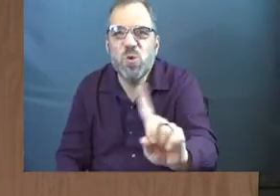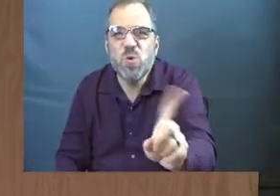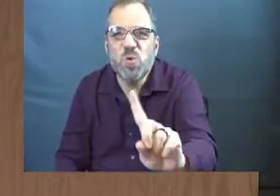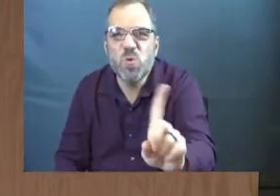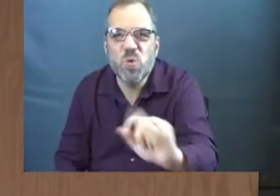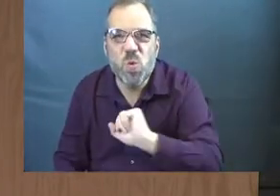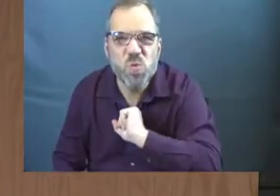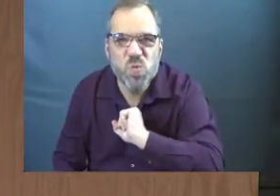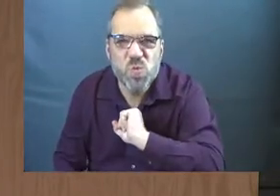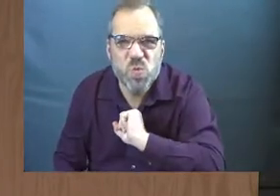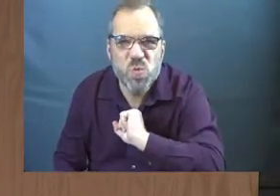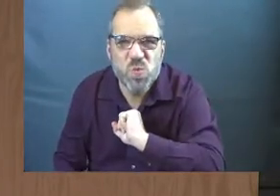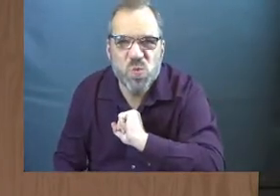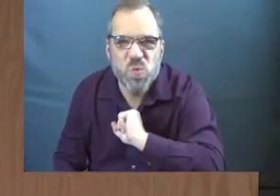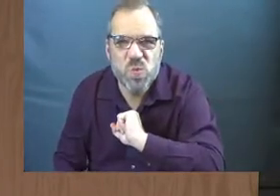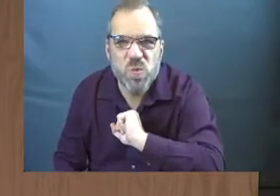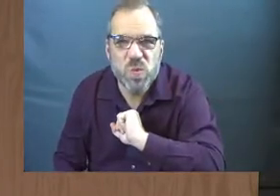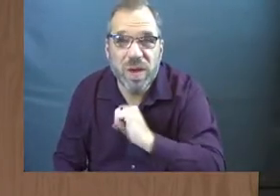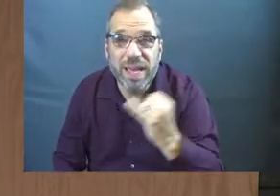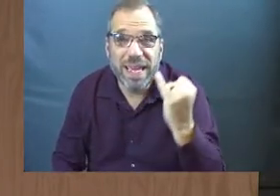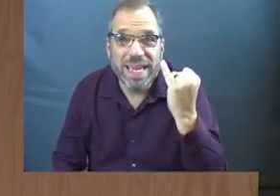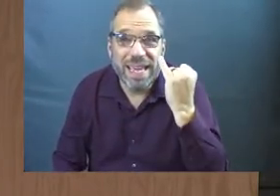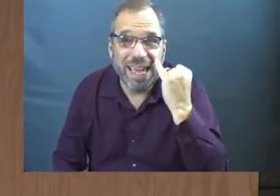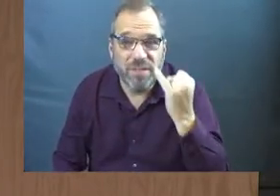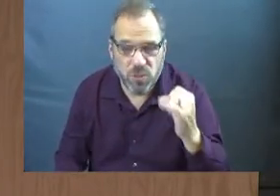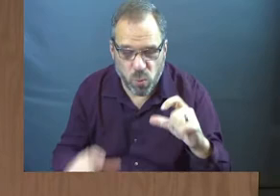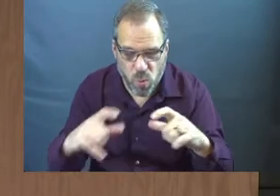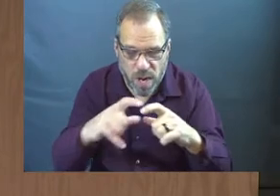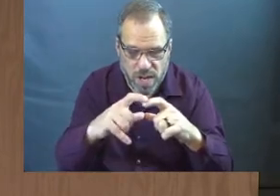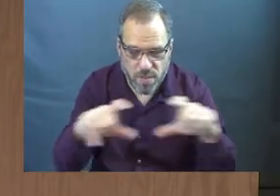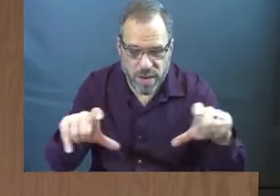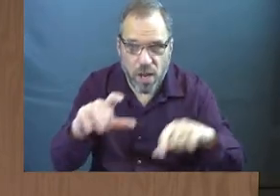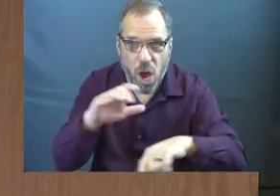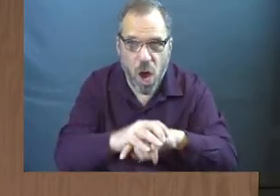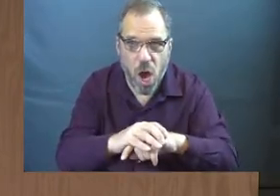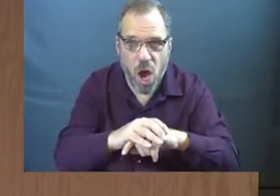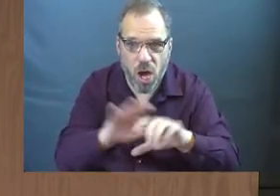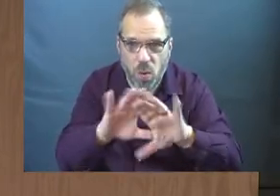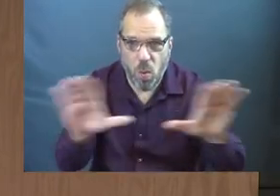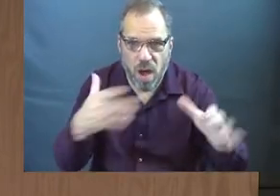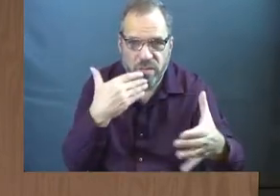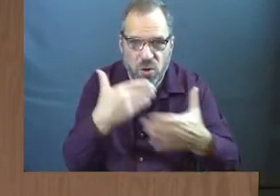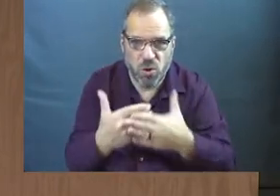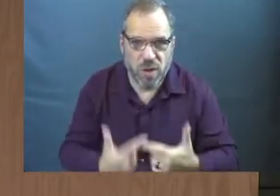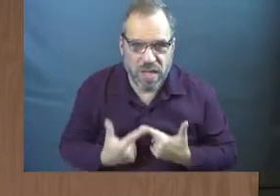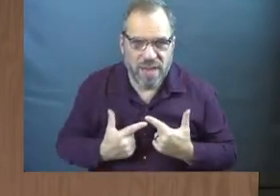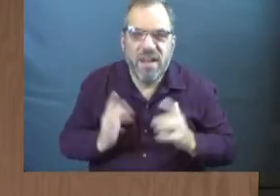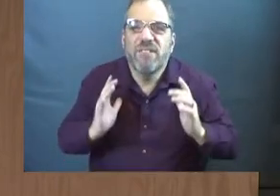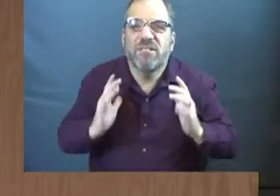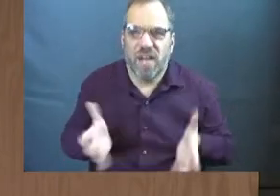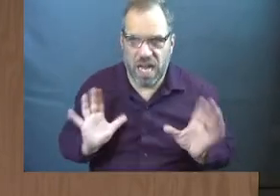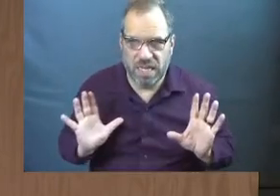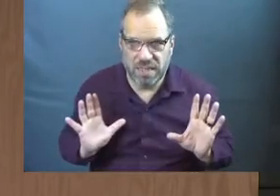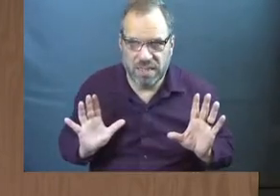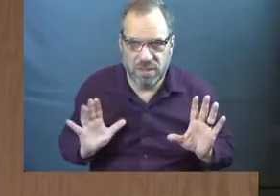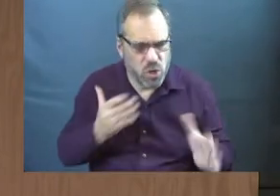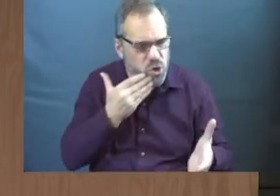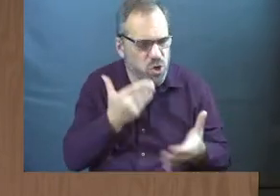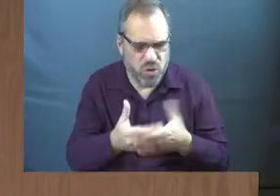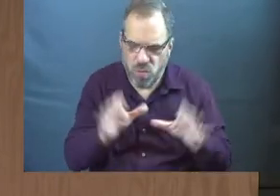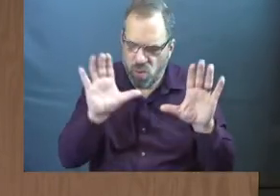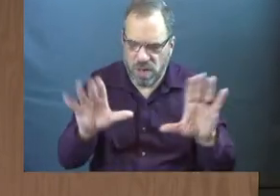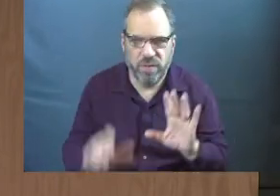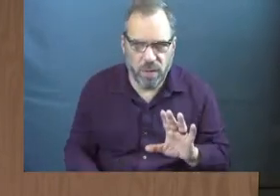no. If it's one brick on the wall of a good life, sure, that's